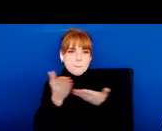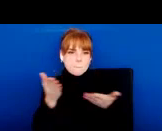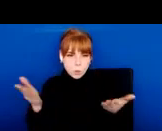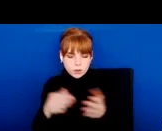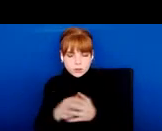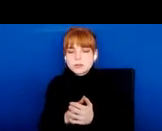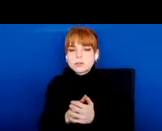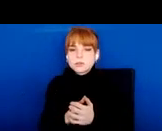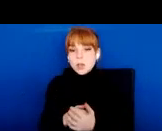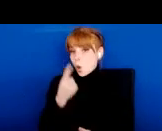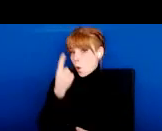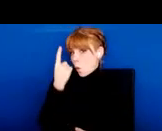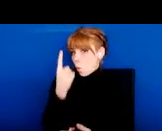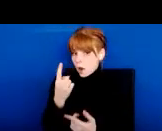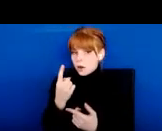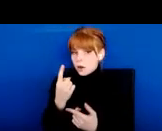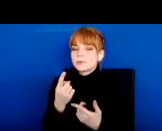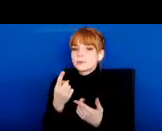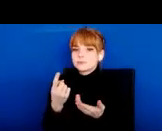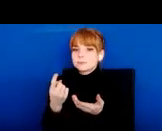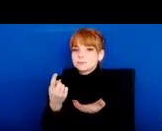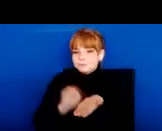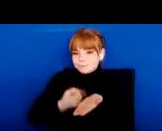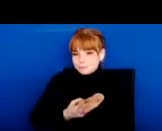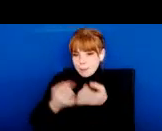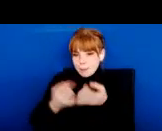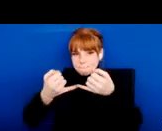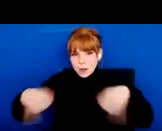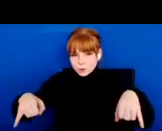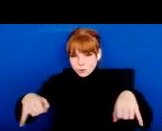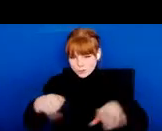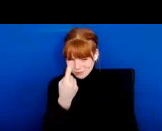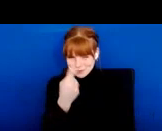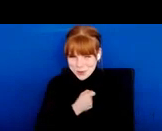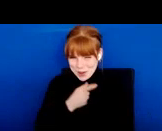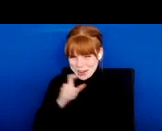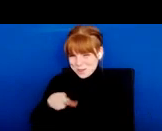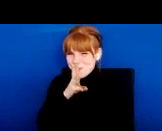is boundaries. Sorry, to quick drink.